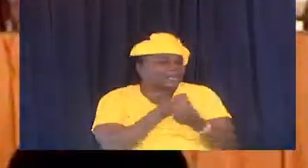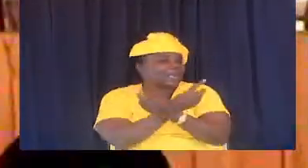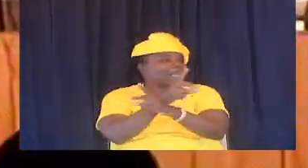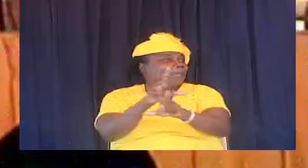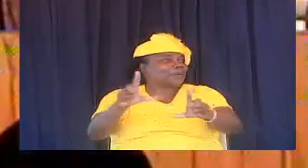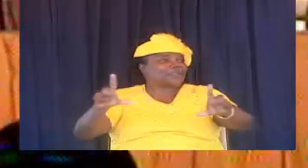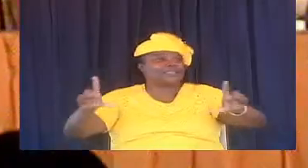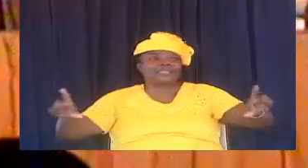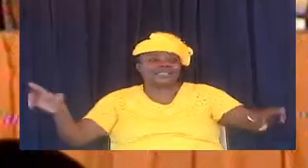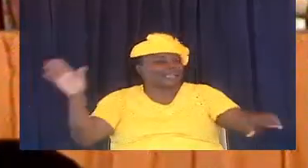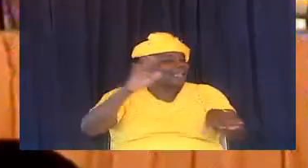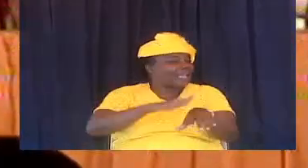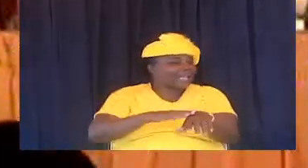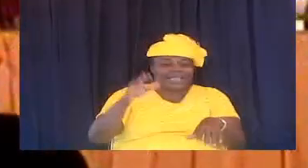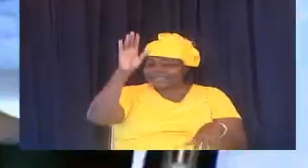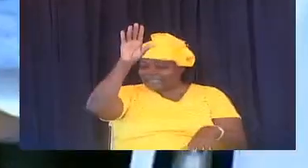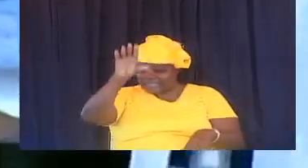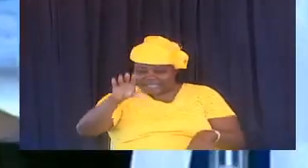Thank God.